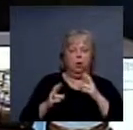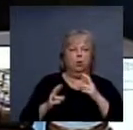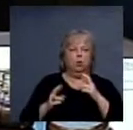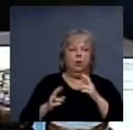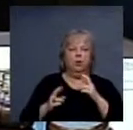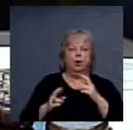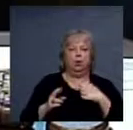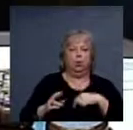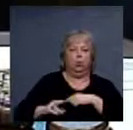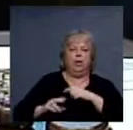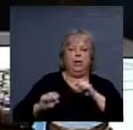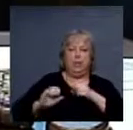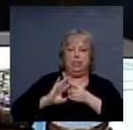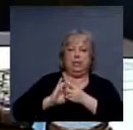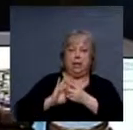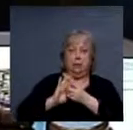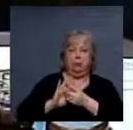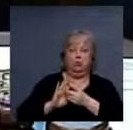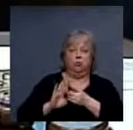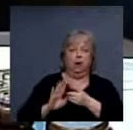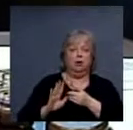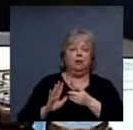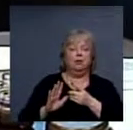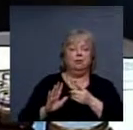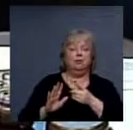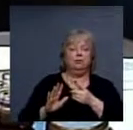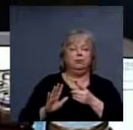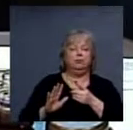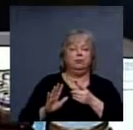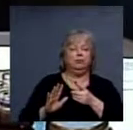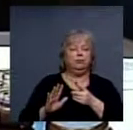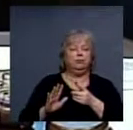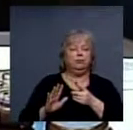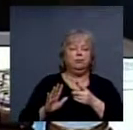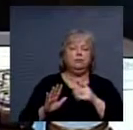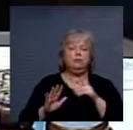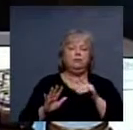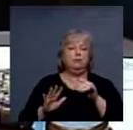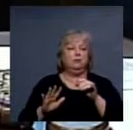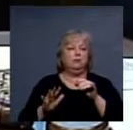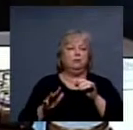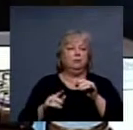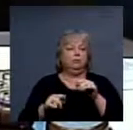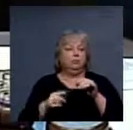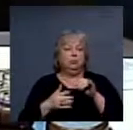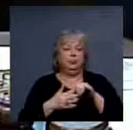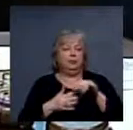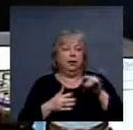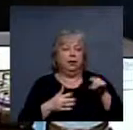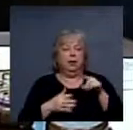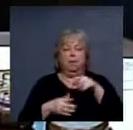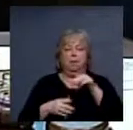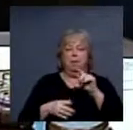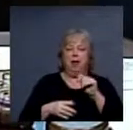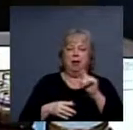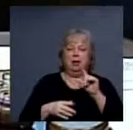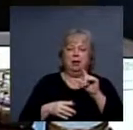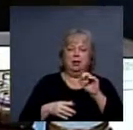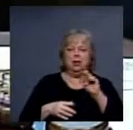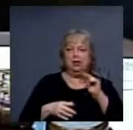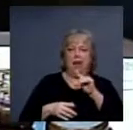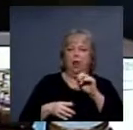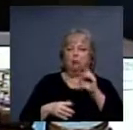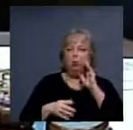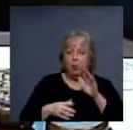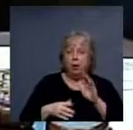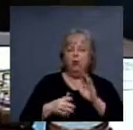we can demonstrate, now that this matter has been approved, that the pet lounge will be good